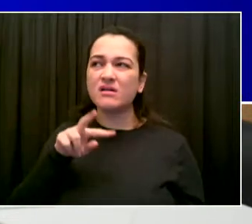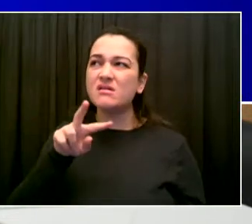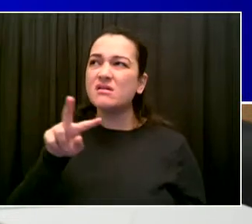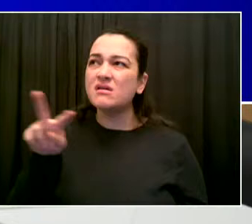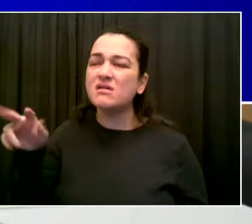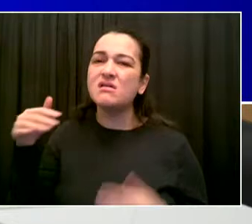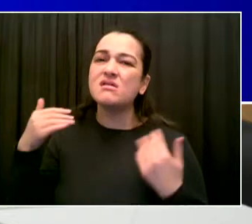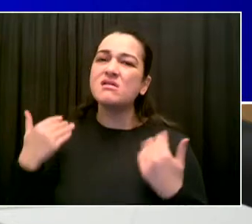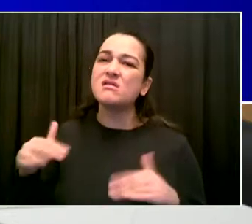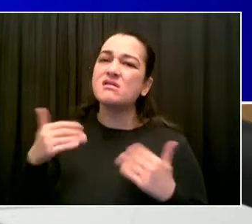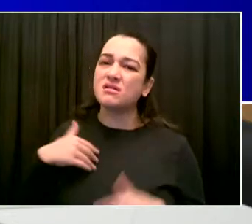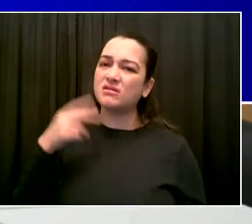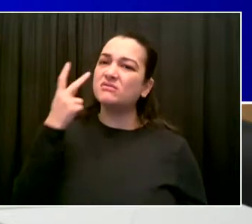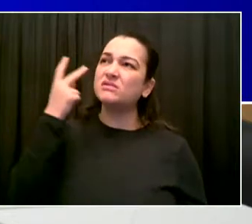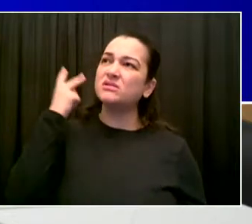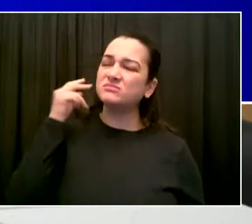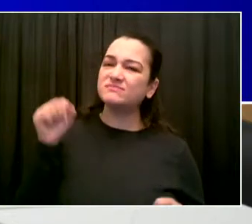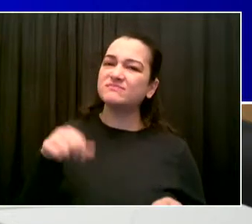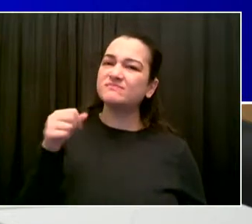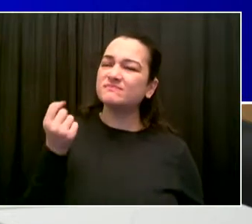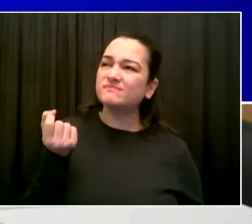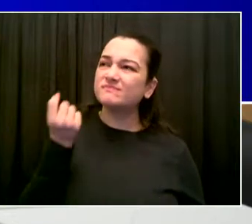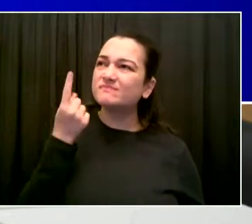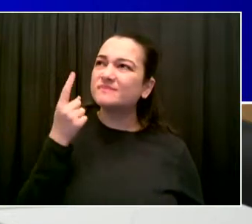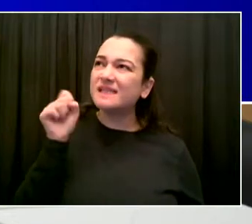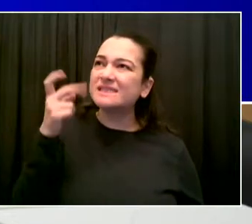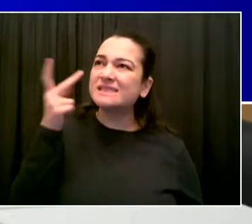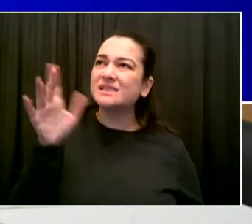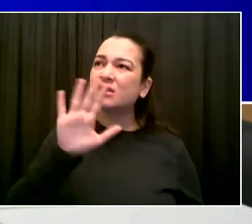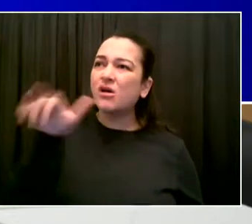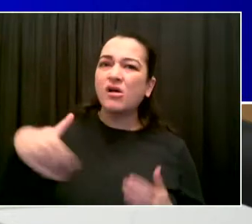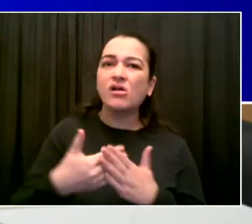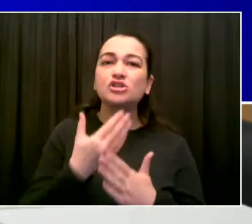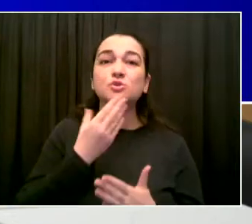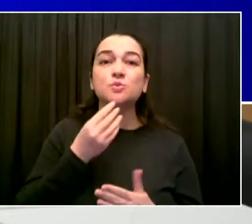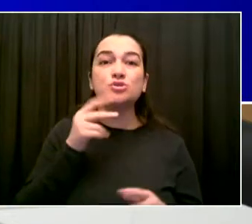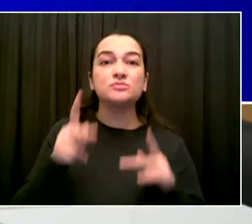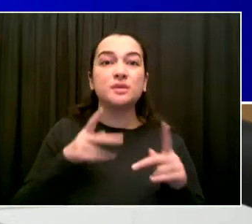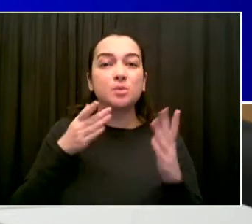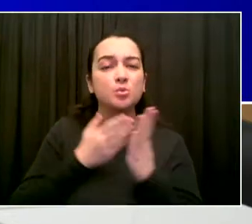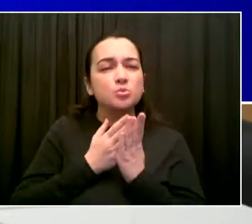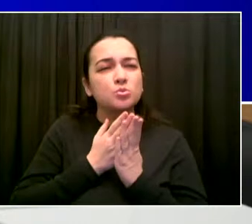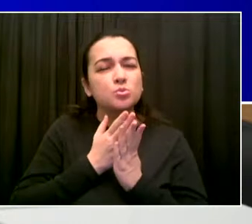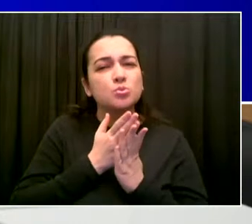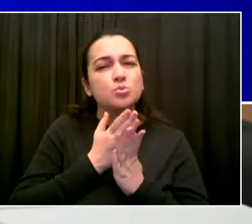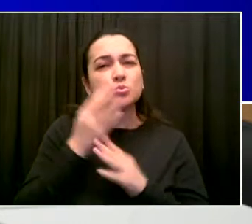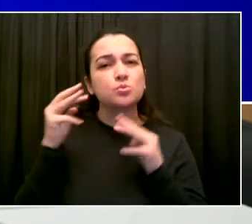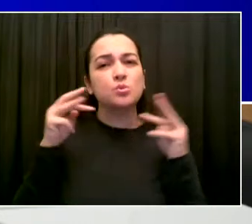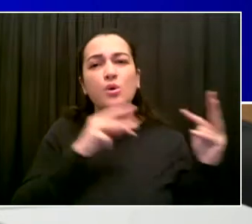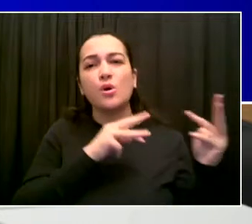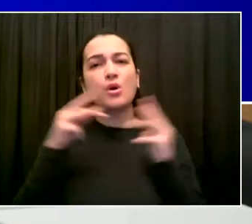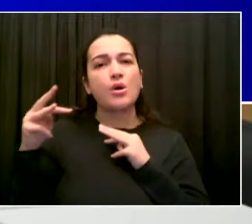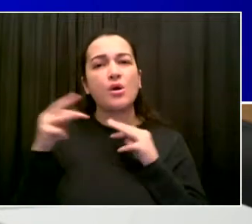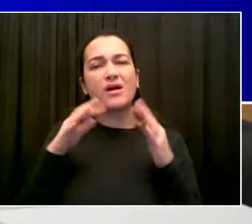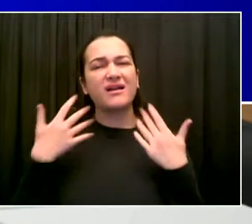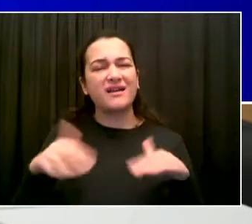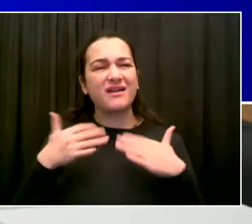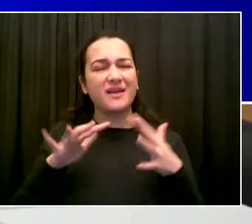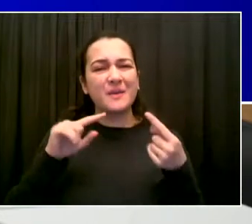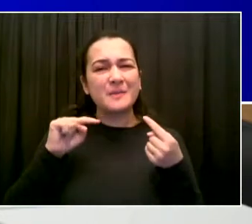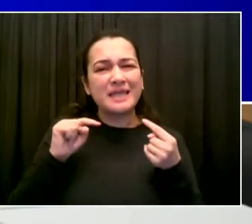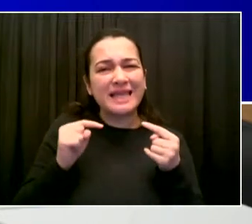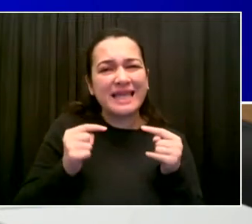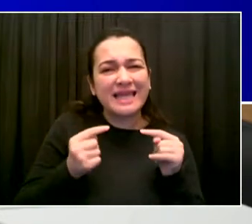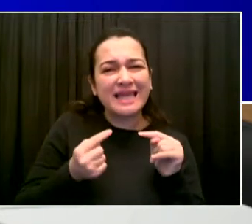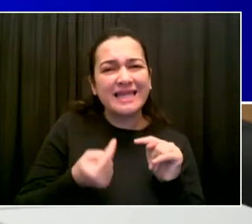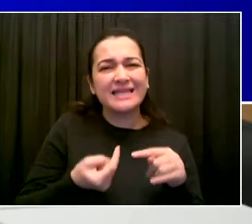there for those who have suffered from the Holocaust, and how we have to fight the scourge of anti-Semitism with all our hearts all